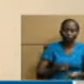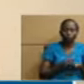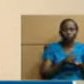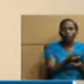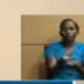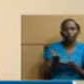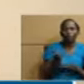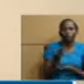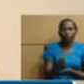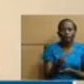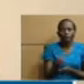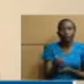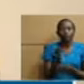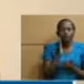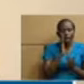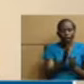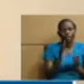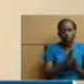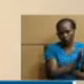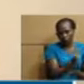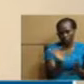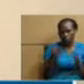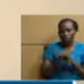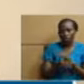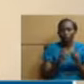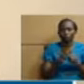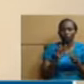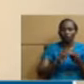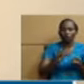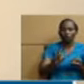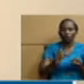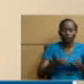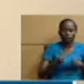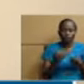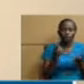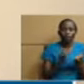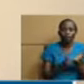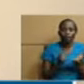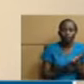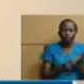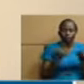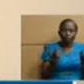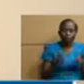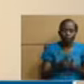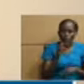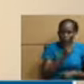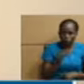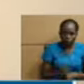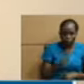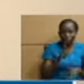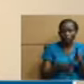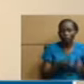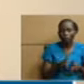people, both direct and indirect, in social grants for vulnerable, including Uganda's Senior Citizens Grant and